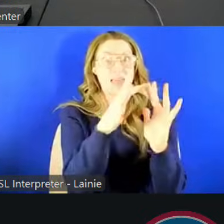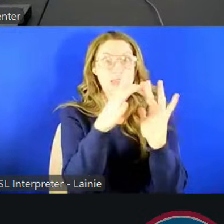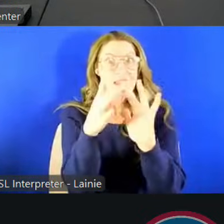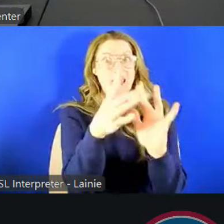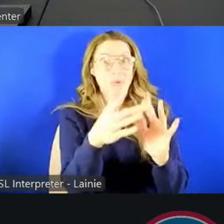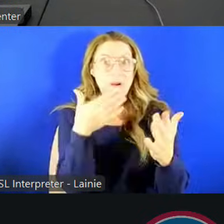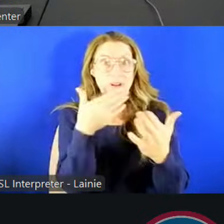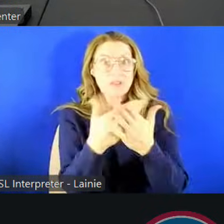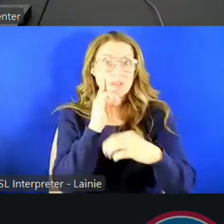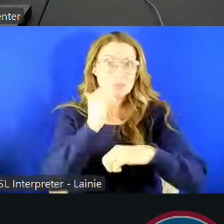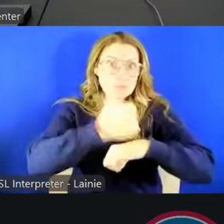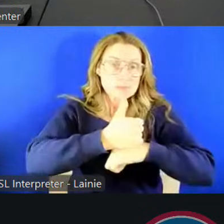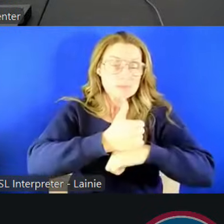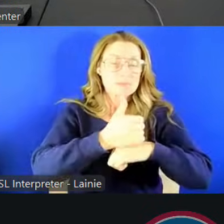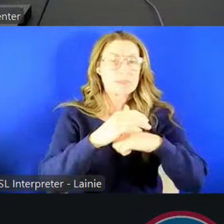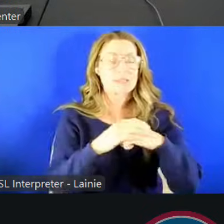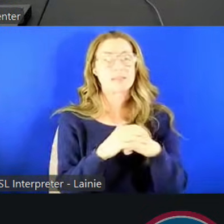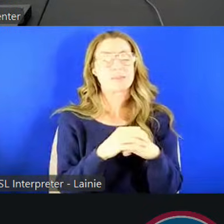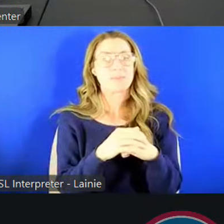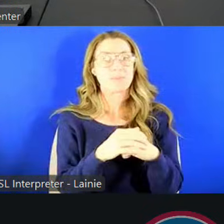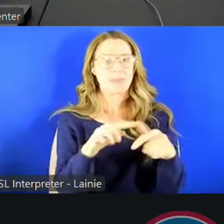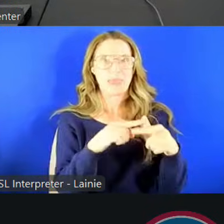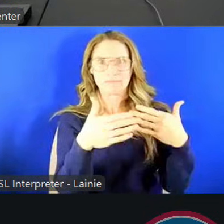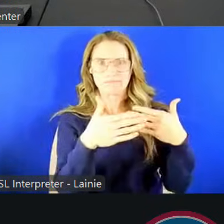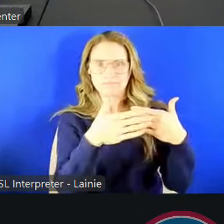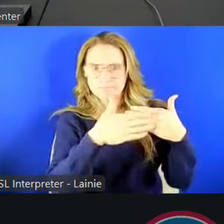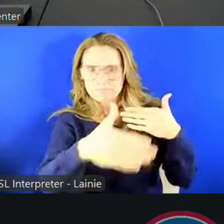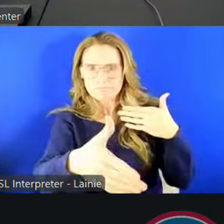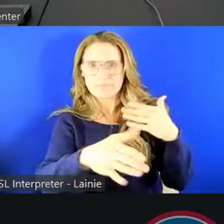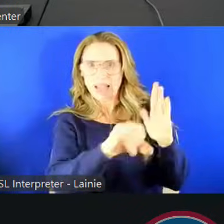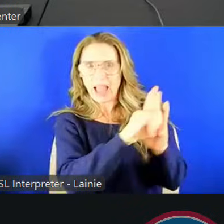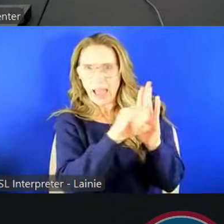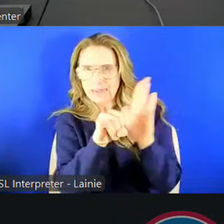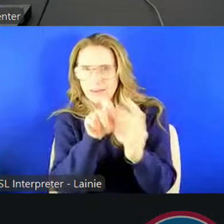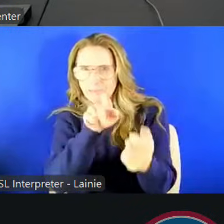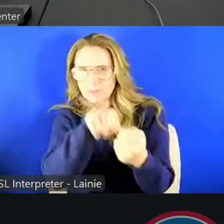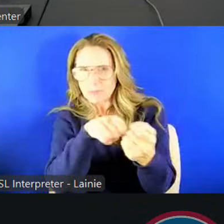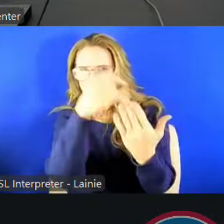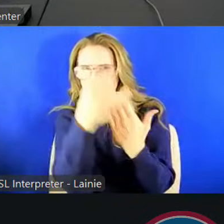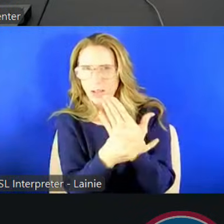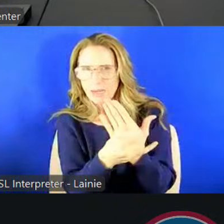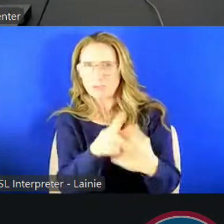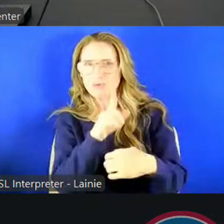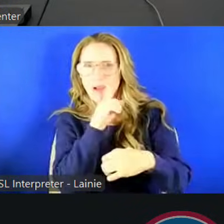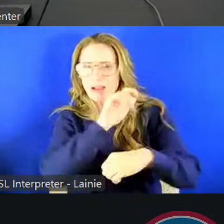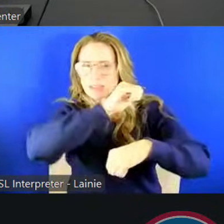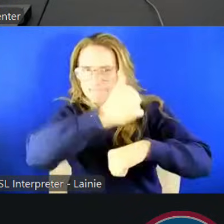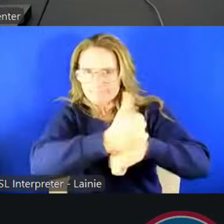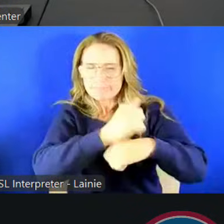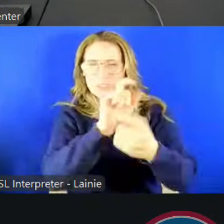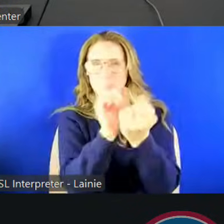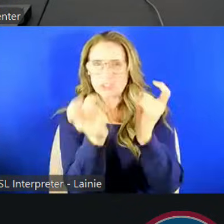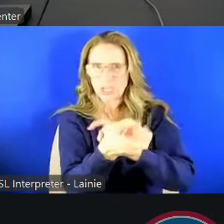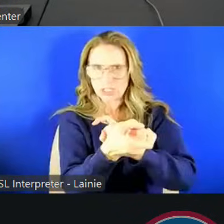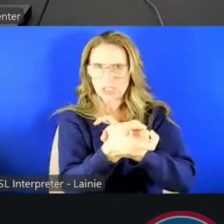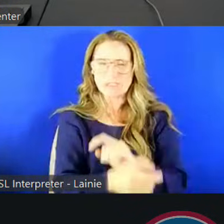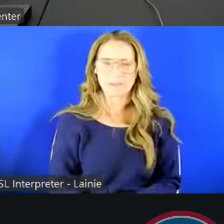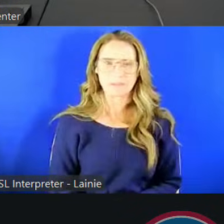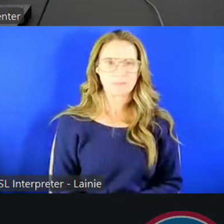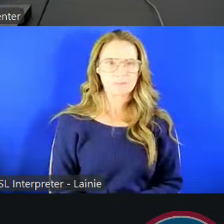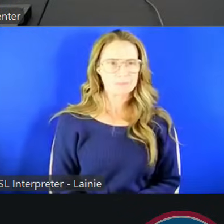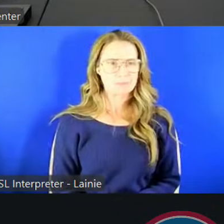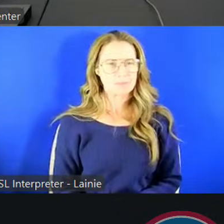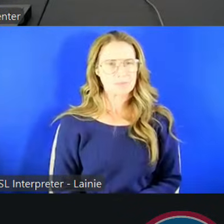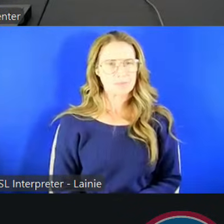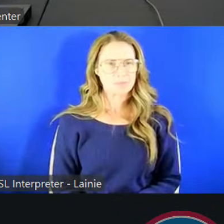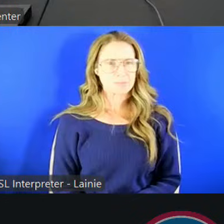fill out. But then from there, we need to identify specific projects to actually implement these changes. So give you a